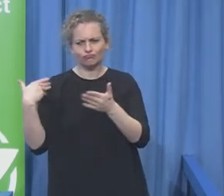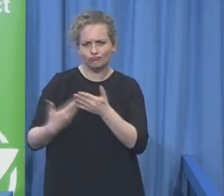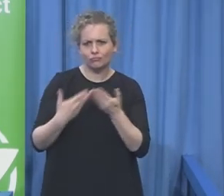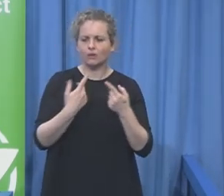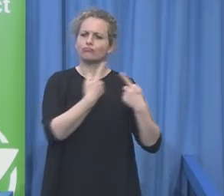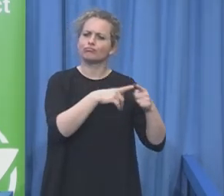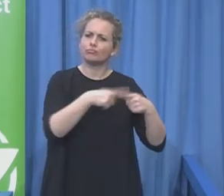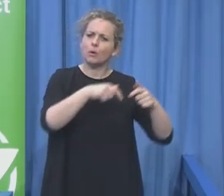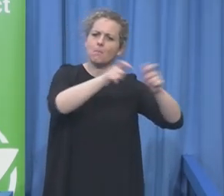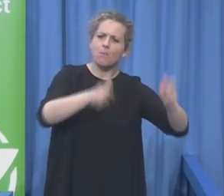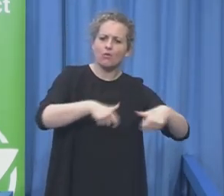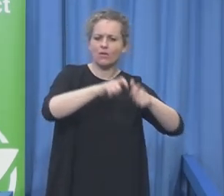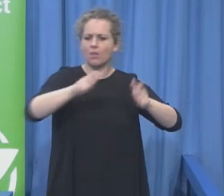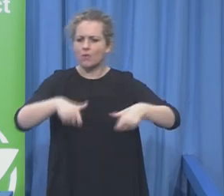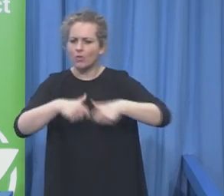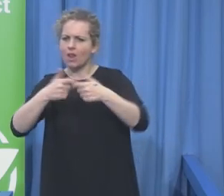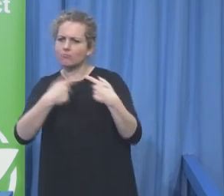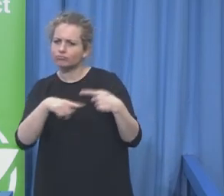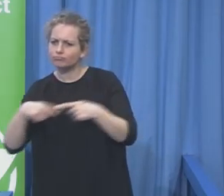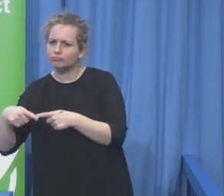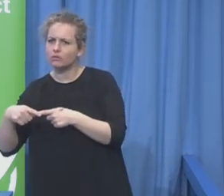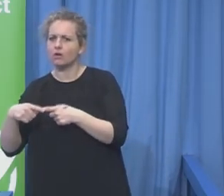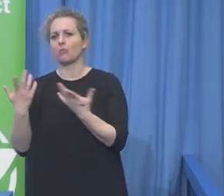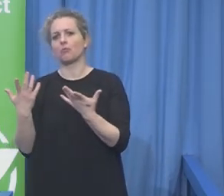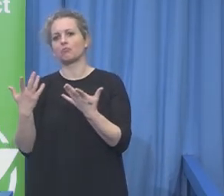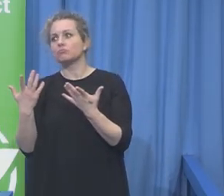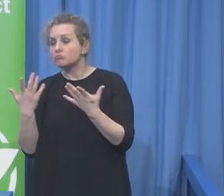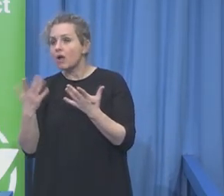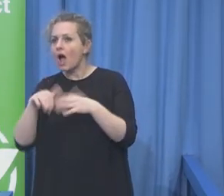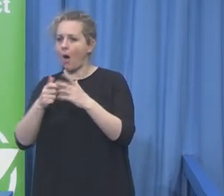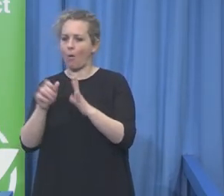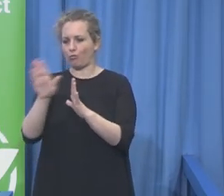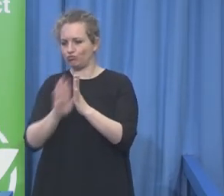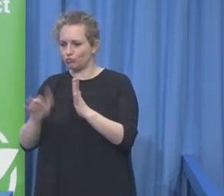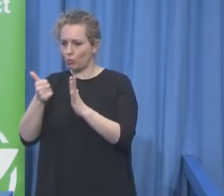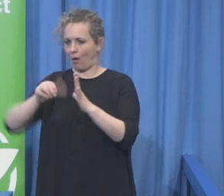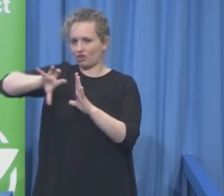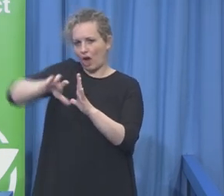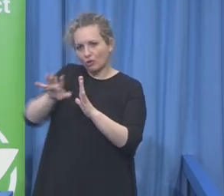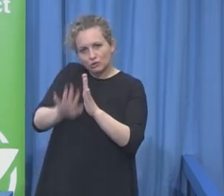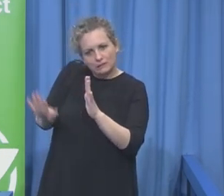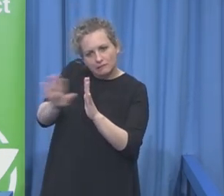world, because the largest population is of